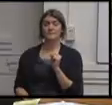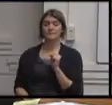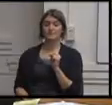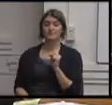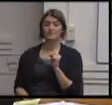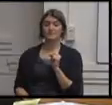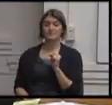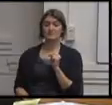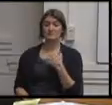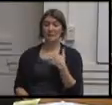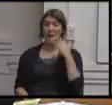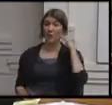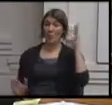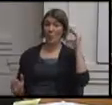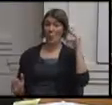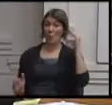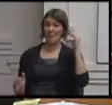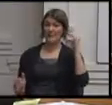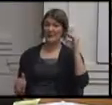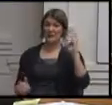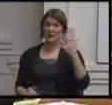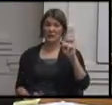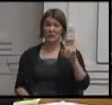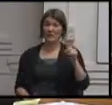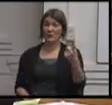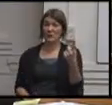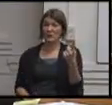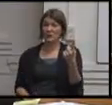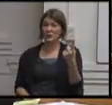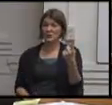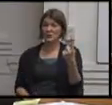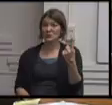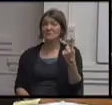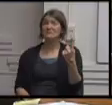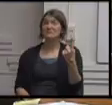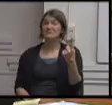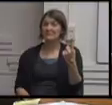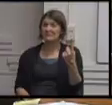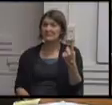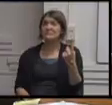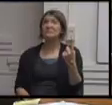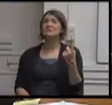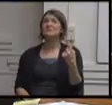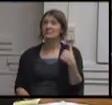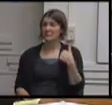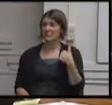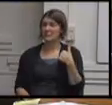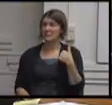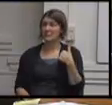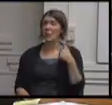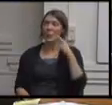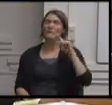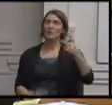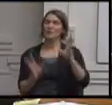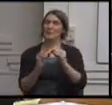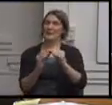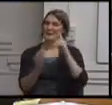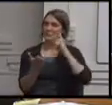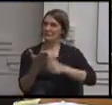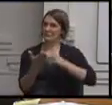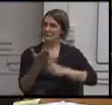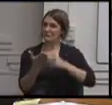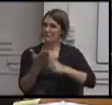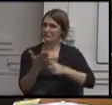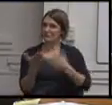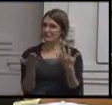I would like to think no later than the first meeting in January would we be able to talk about. I